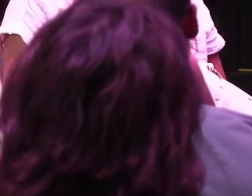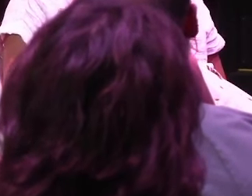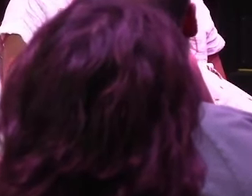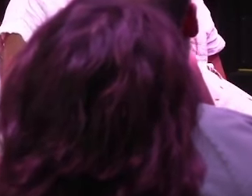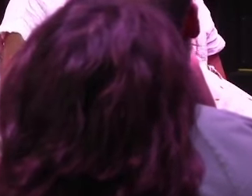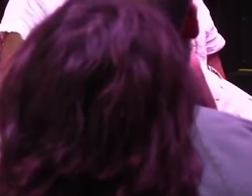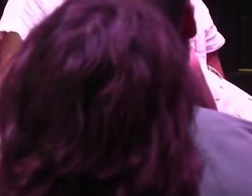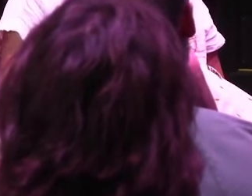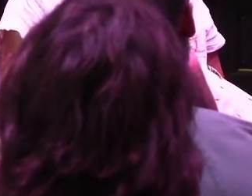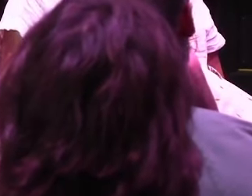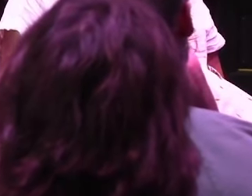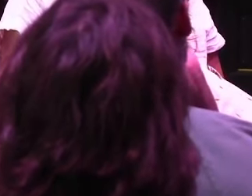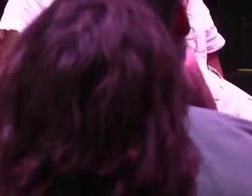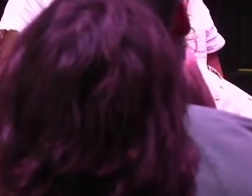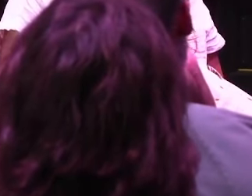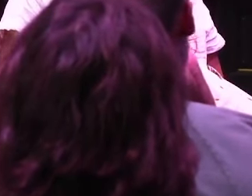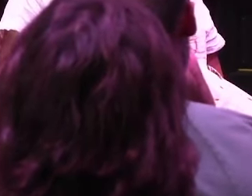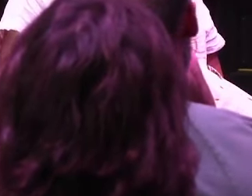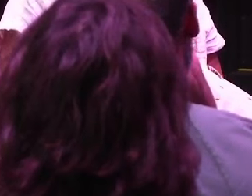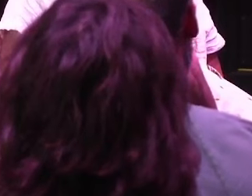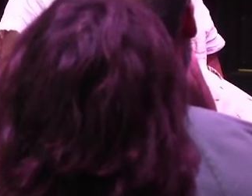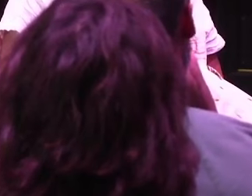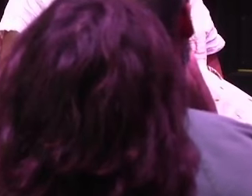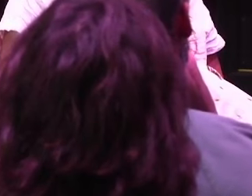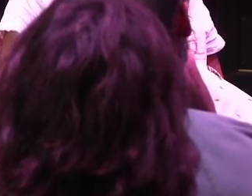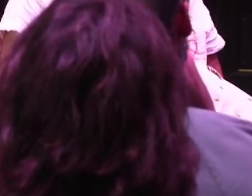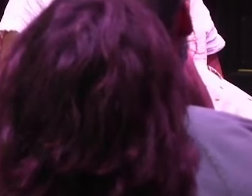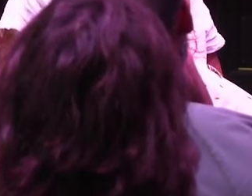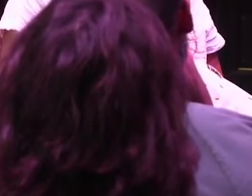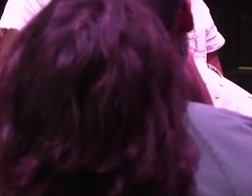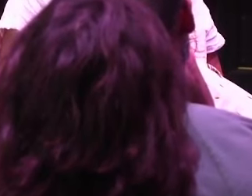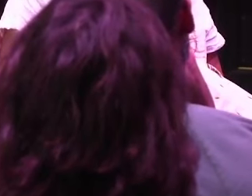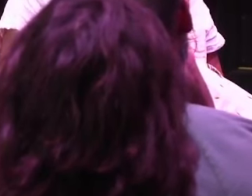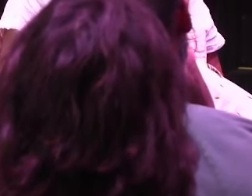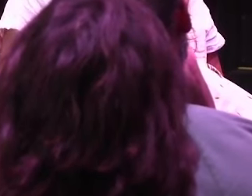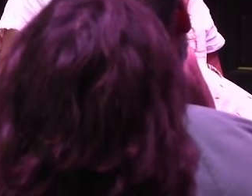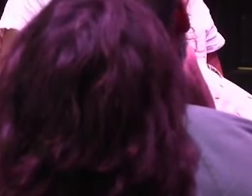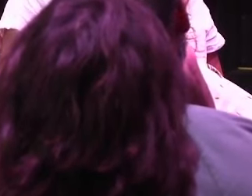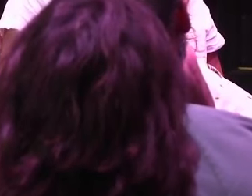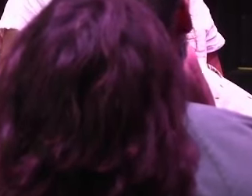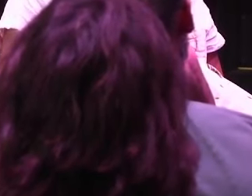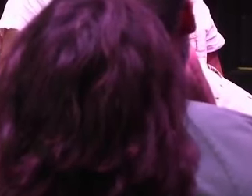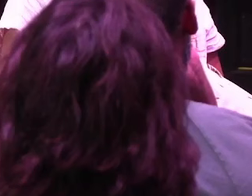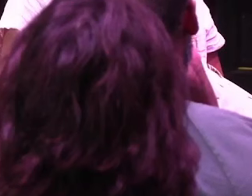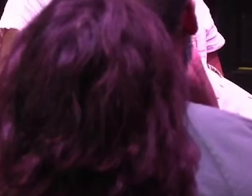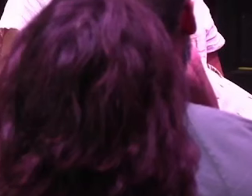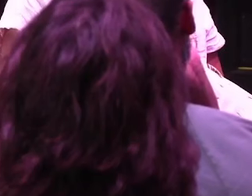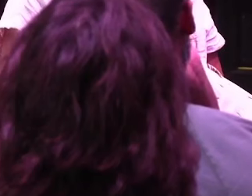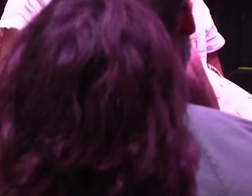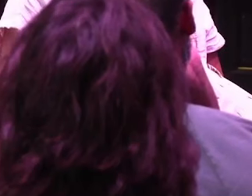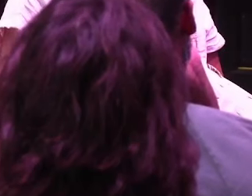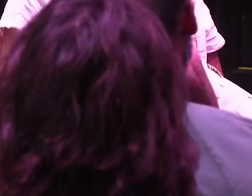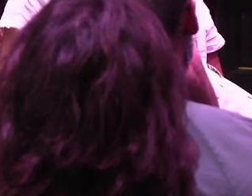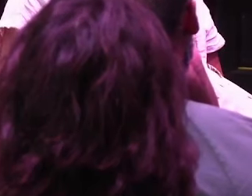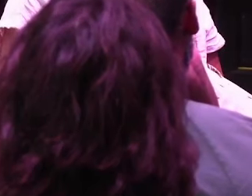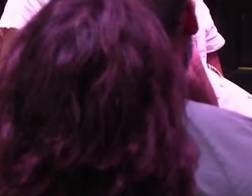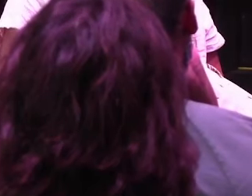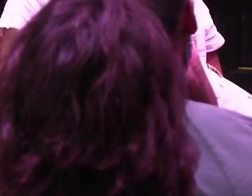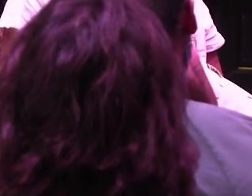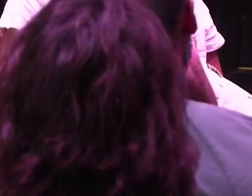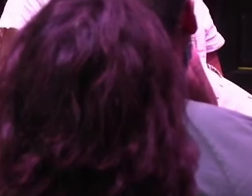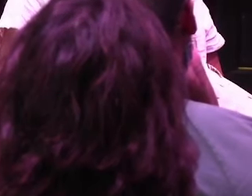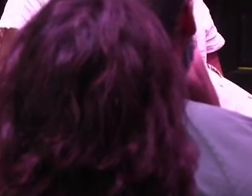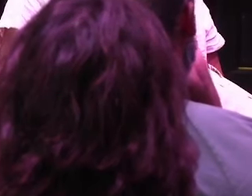think to legitimize ourselves as a field, we deliberately were saying we're not amateurs, right?